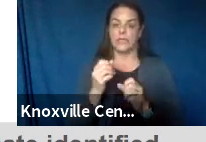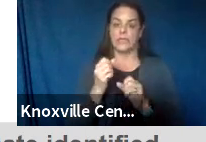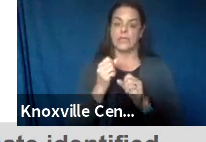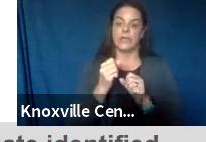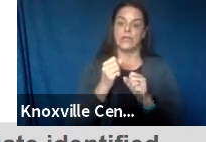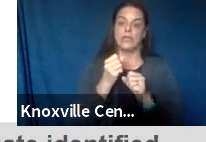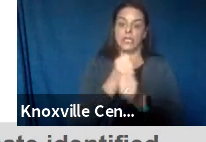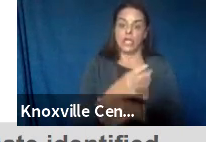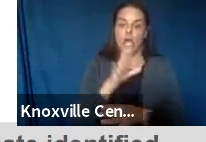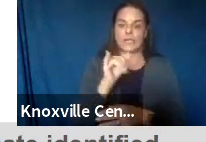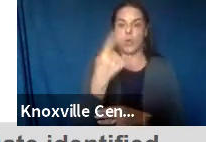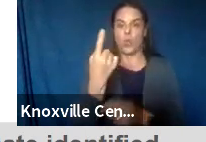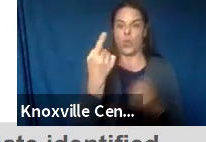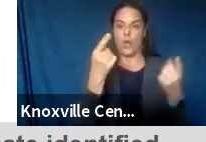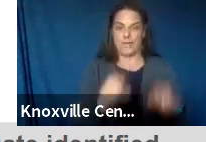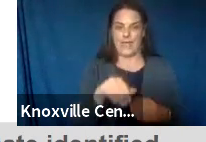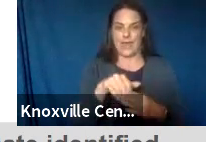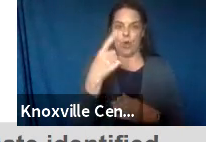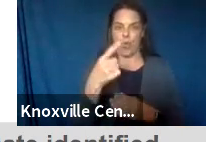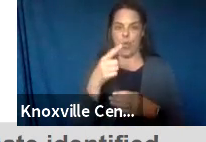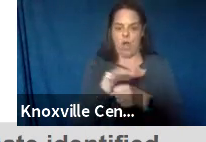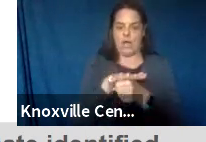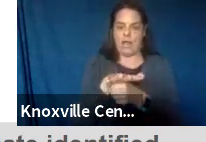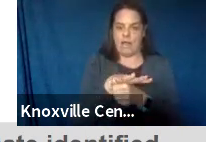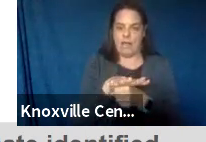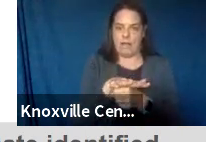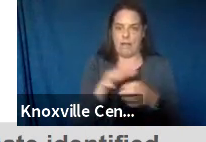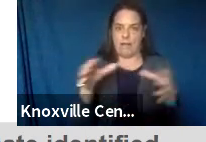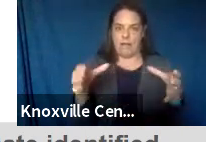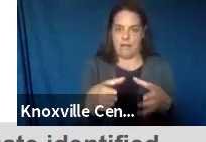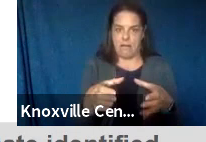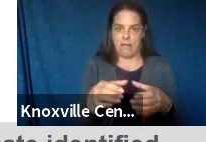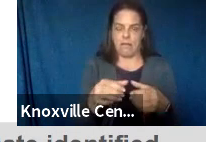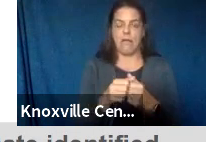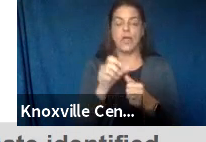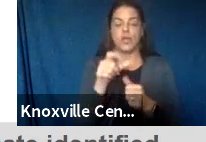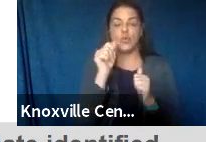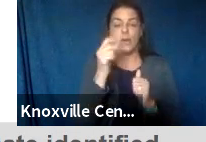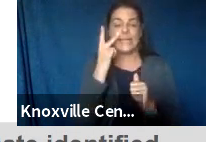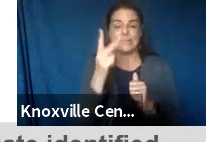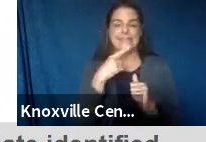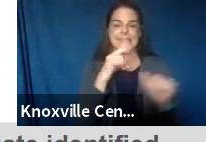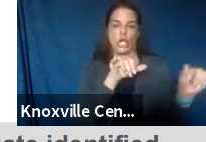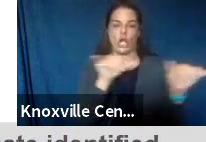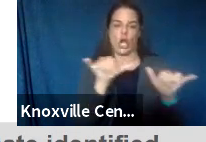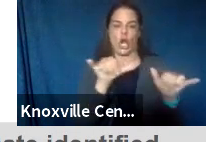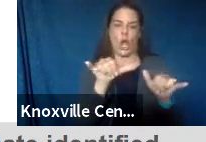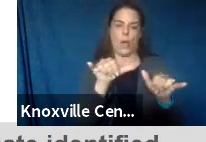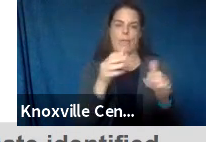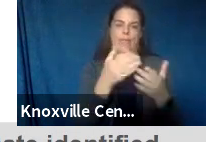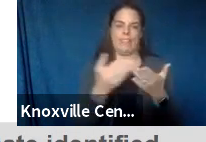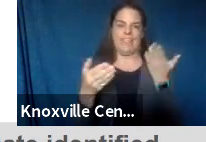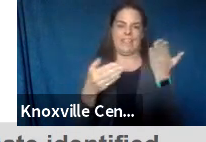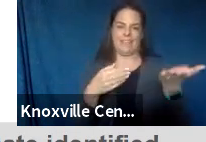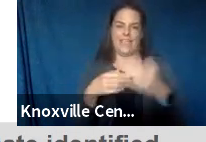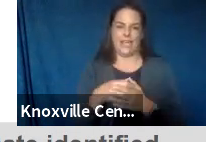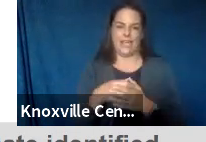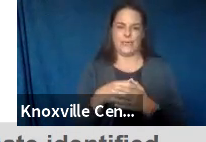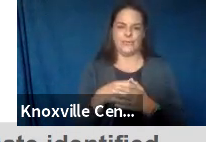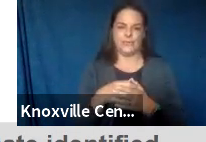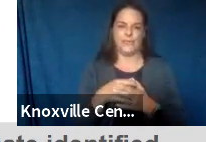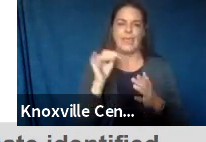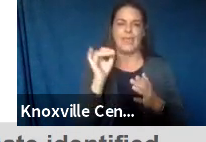event in one concentrated location. So you can see there's a common thread there.